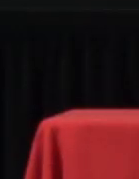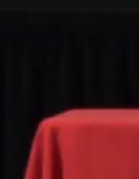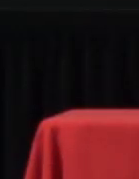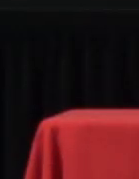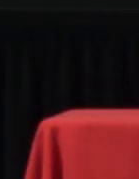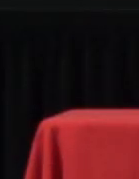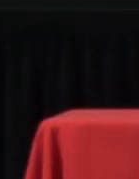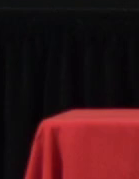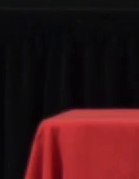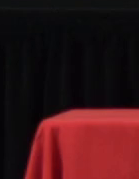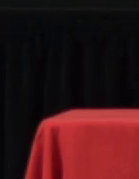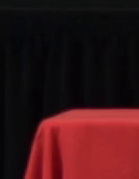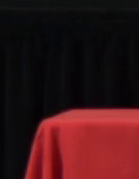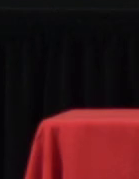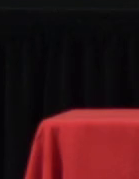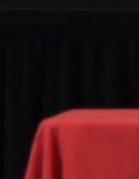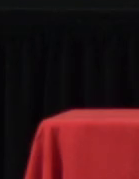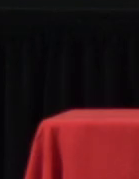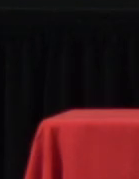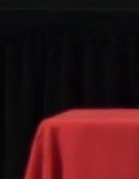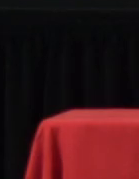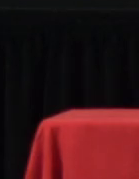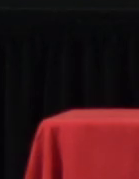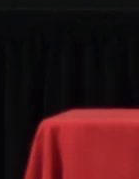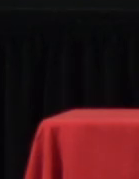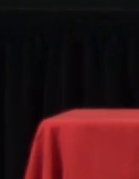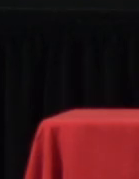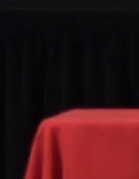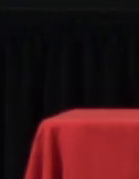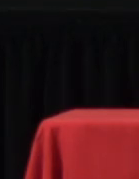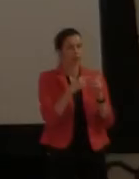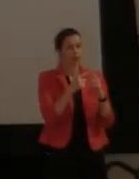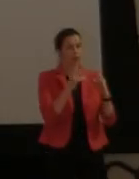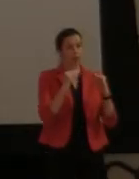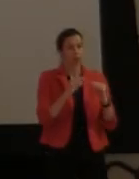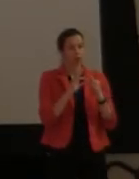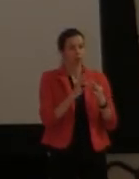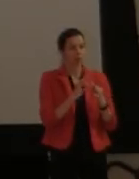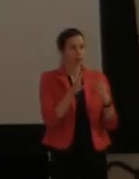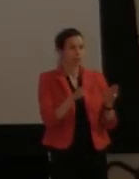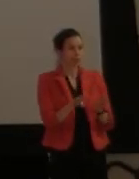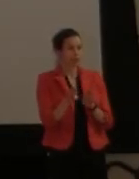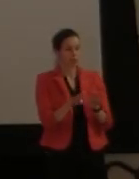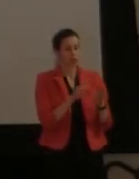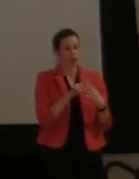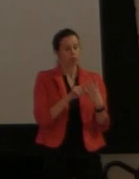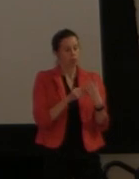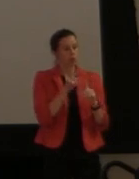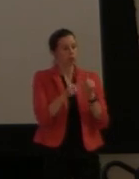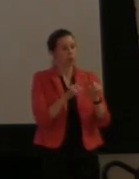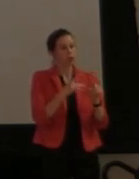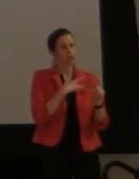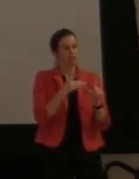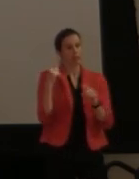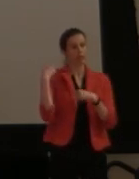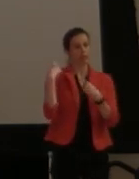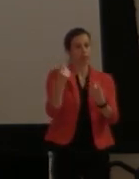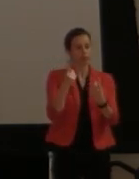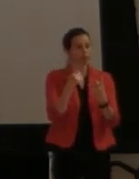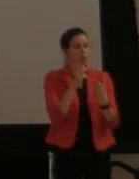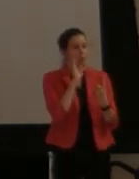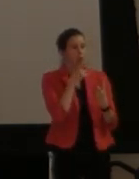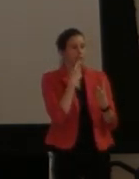they can write their own identity in. In terms of behavior, these questions would traditionally